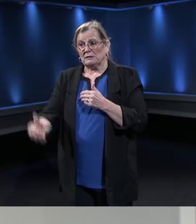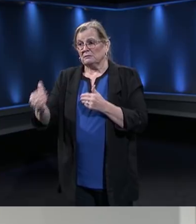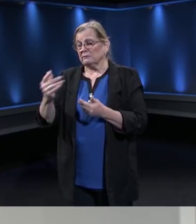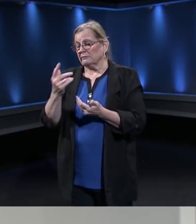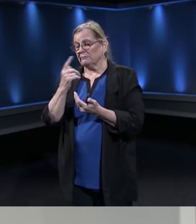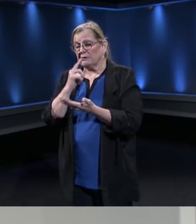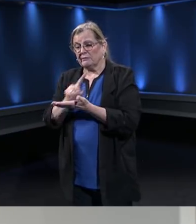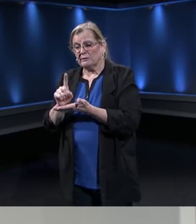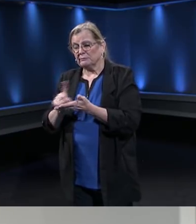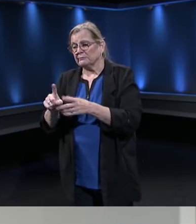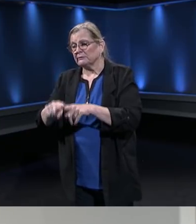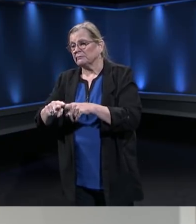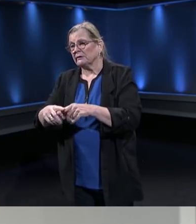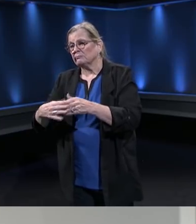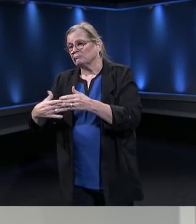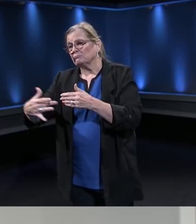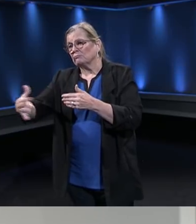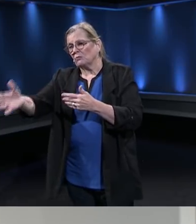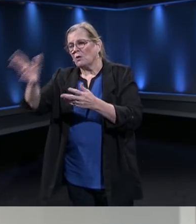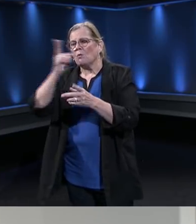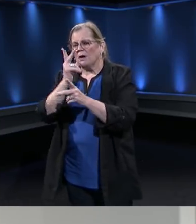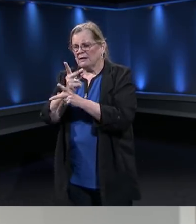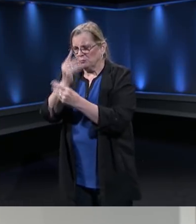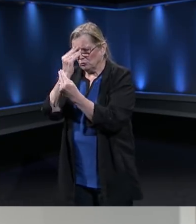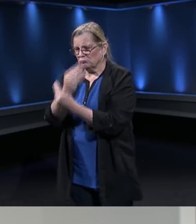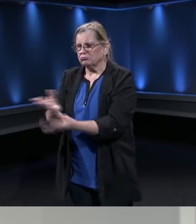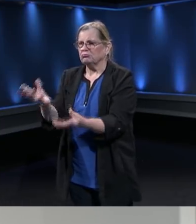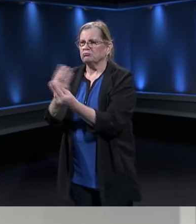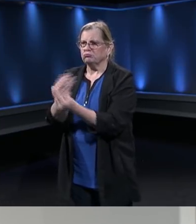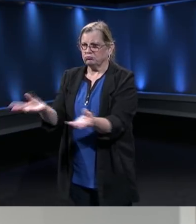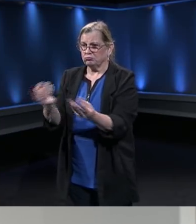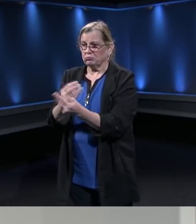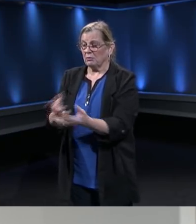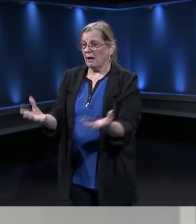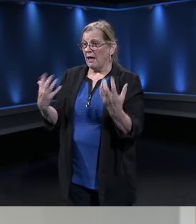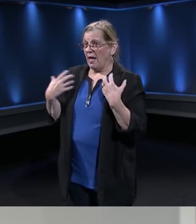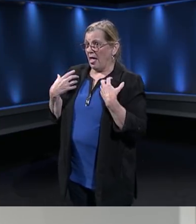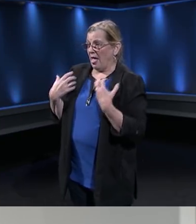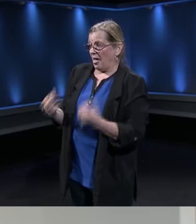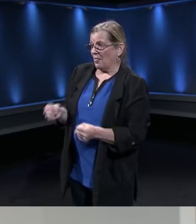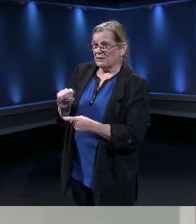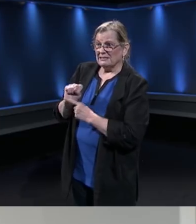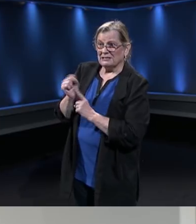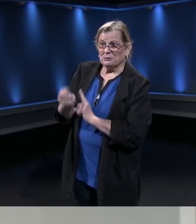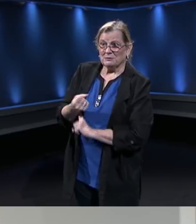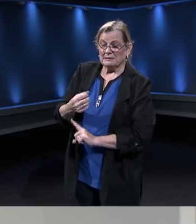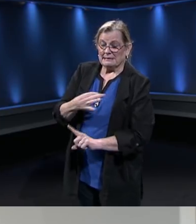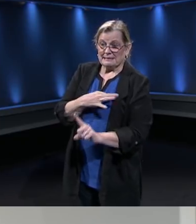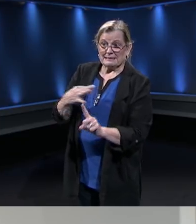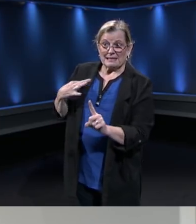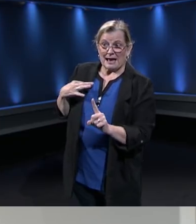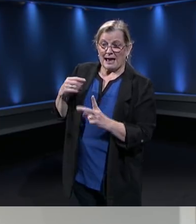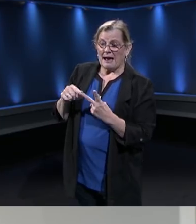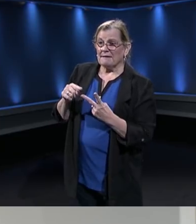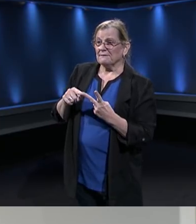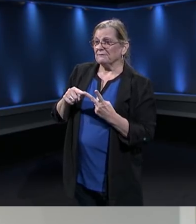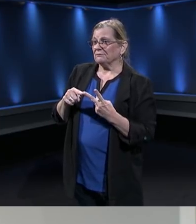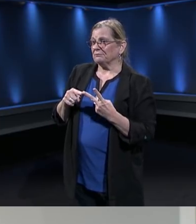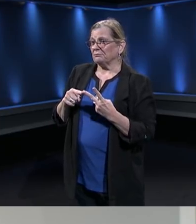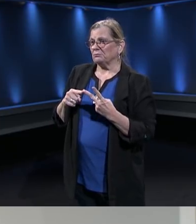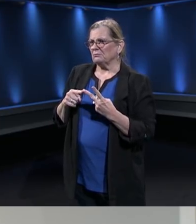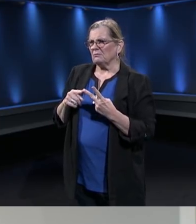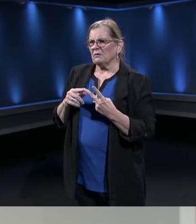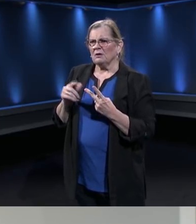ahead to keep you in the loop with our health conditions, our staffing conditions, and the operational level that we'll be functioning